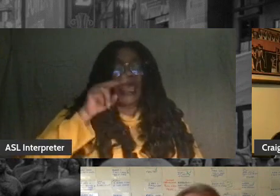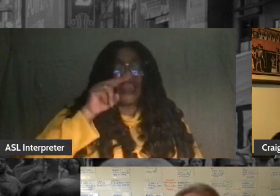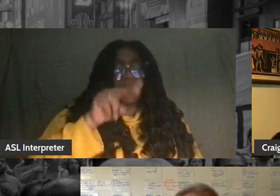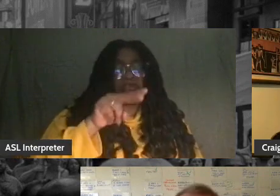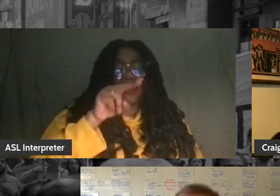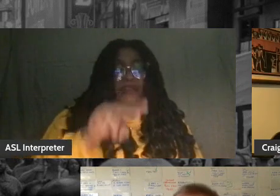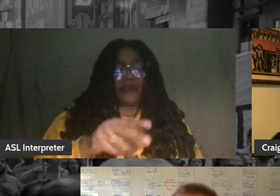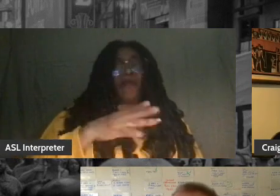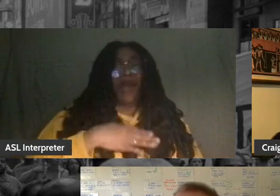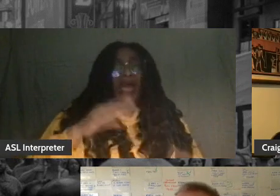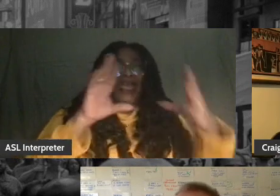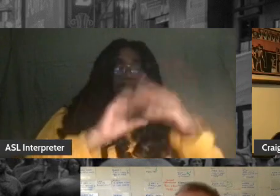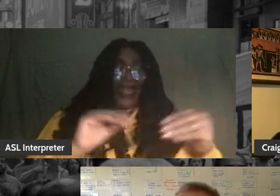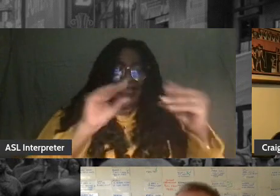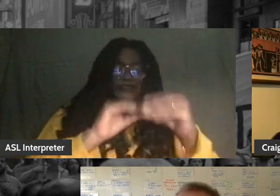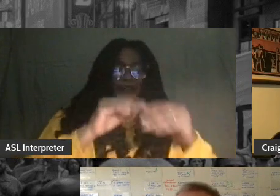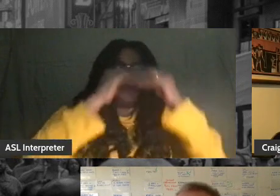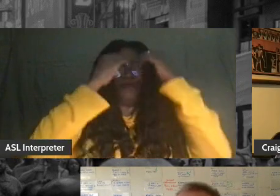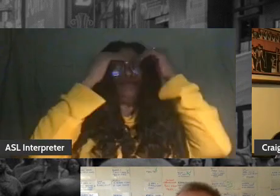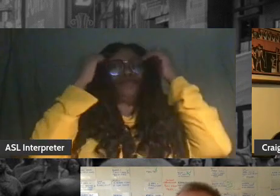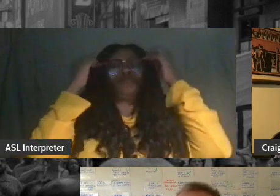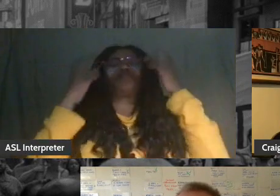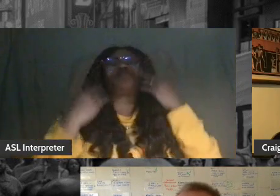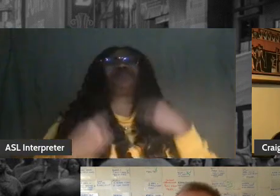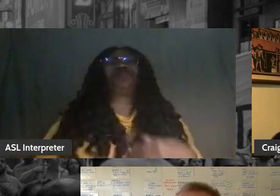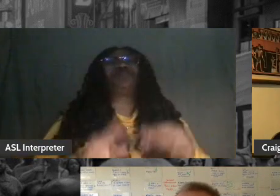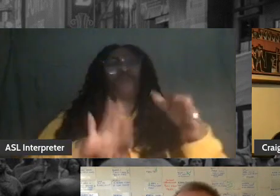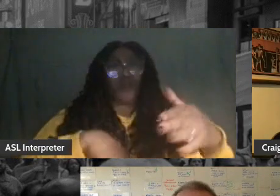My anecdote about that was when I came to LA in